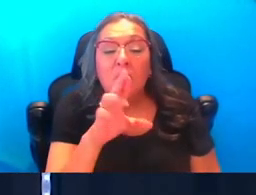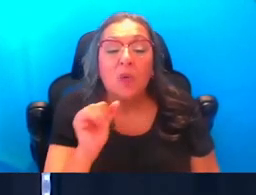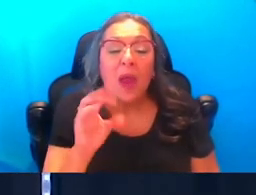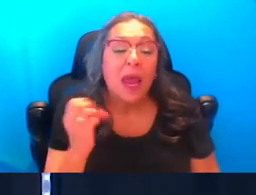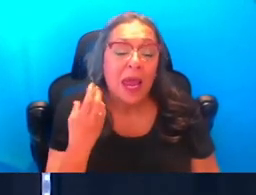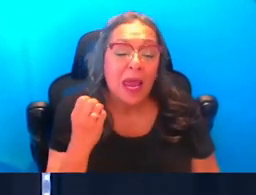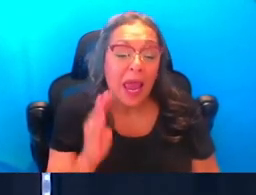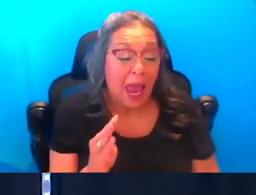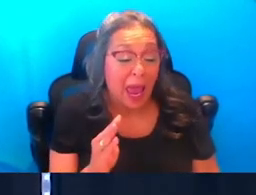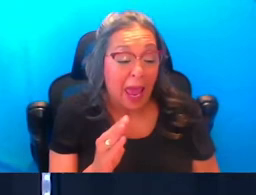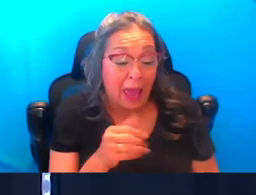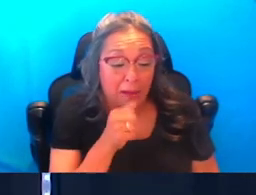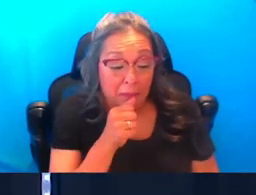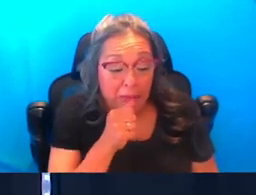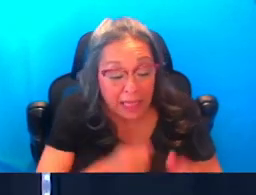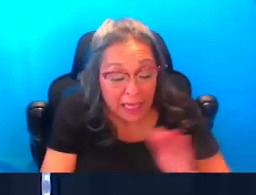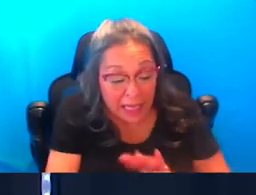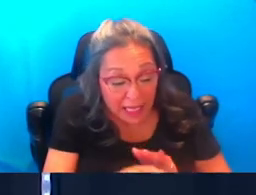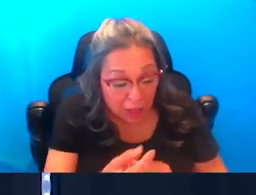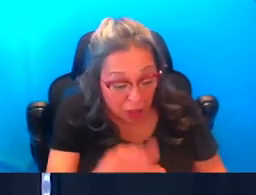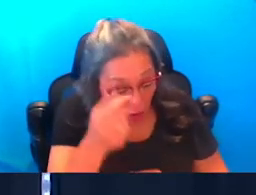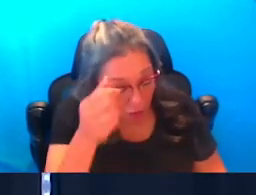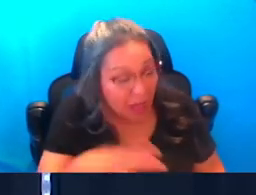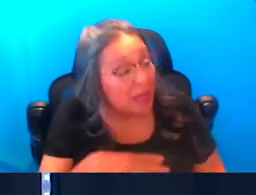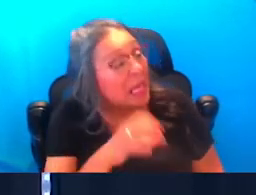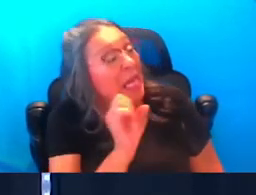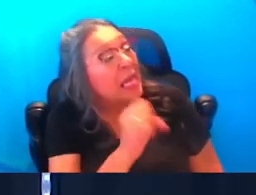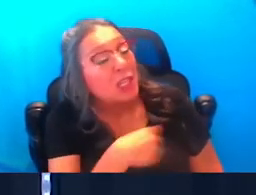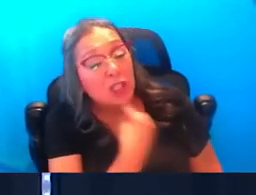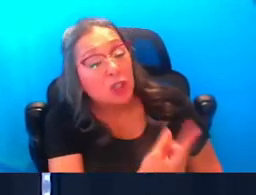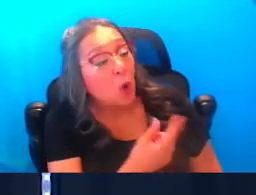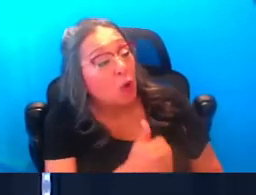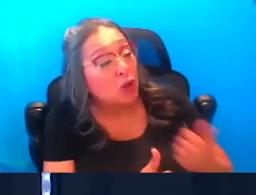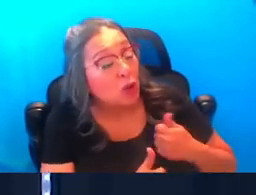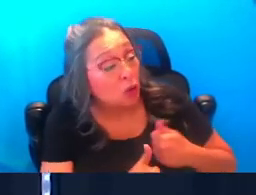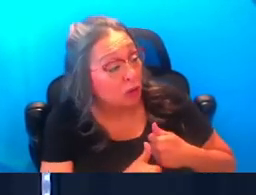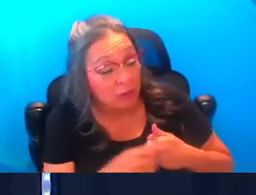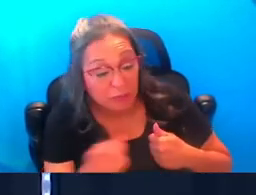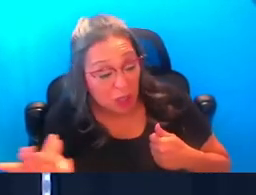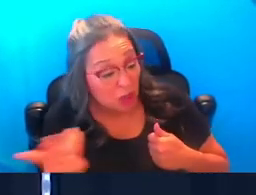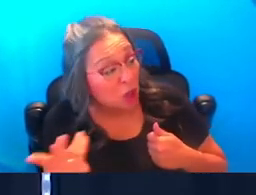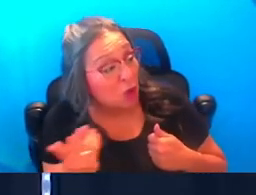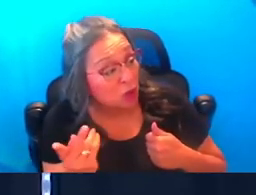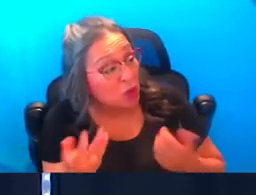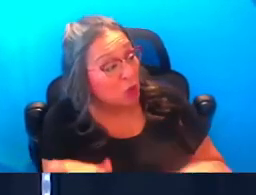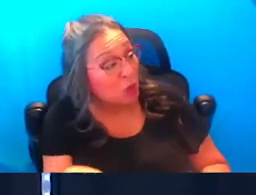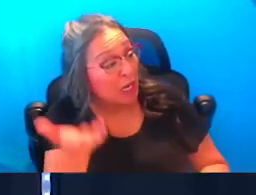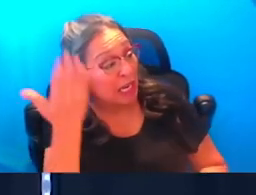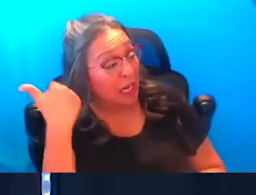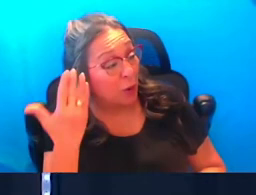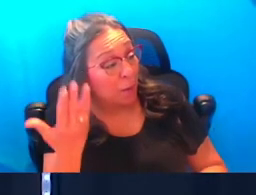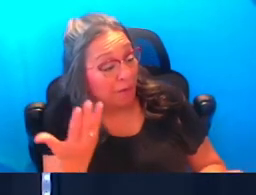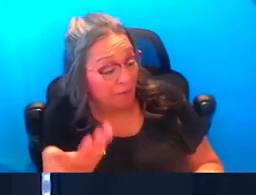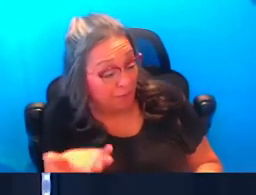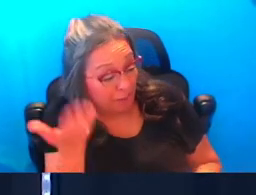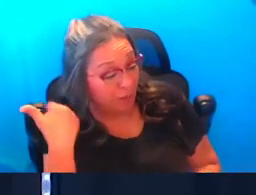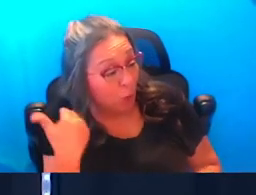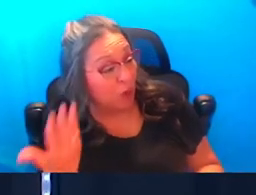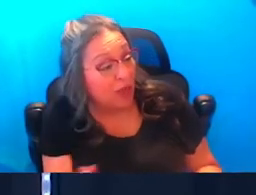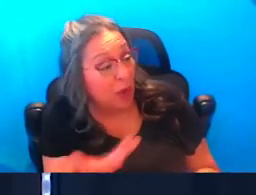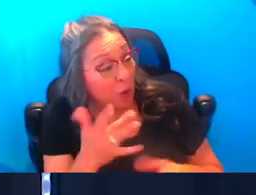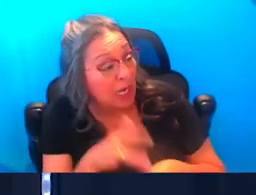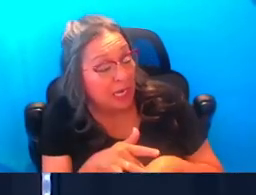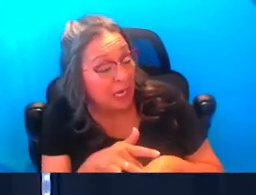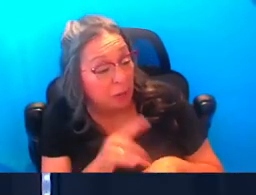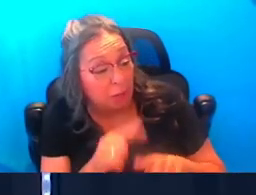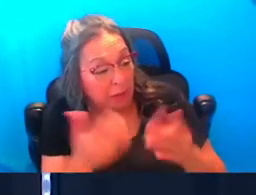men, but she replied, yes, the men were here earlier, but I didn't know where they were from. That's lie number one. They